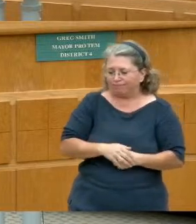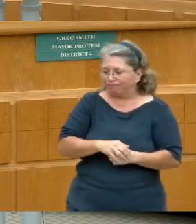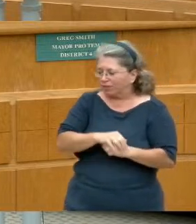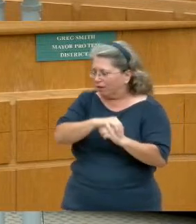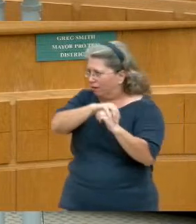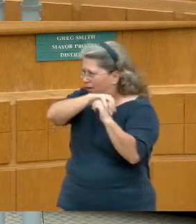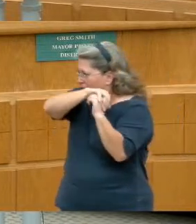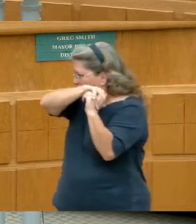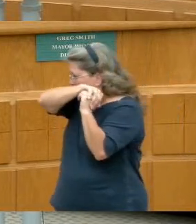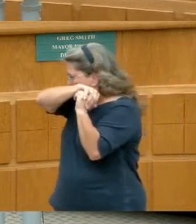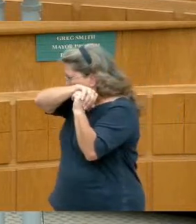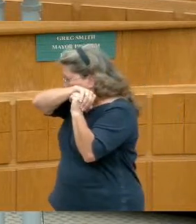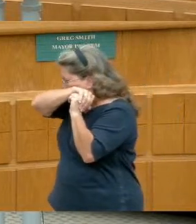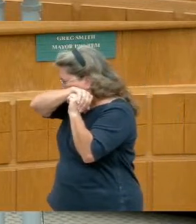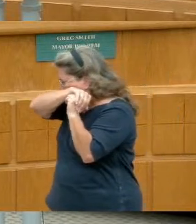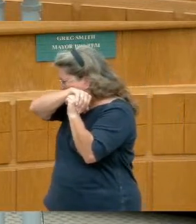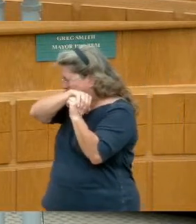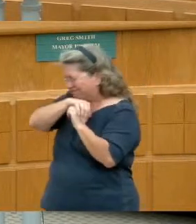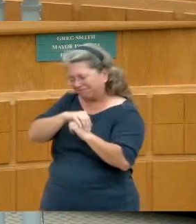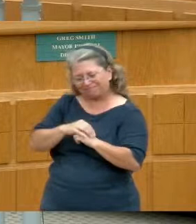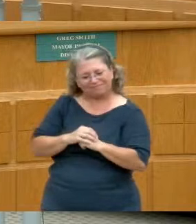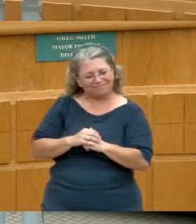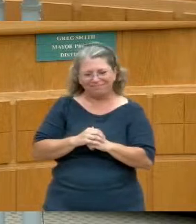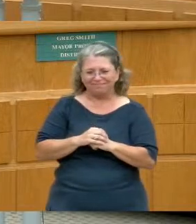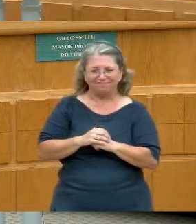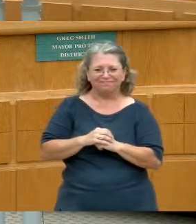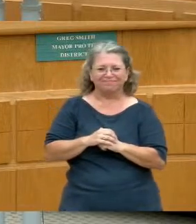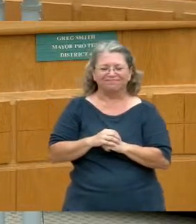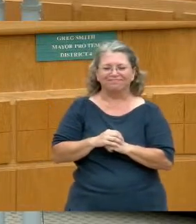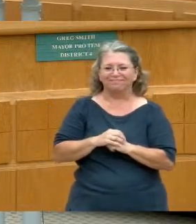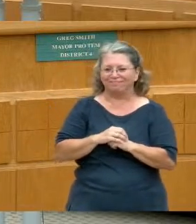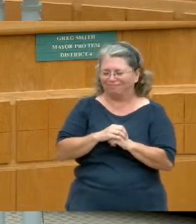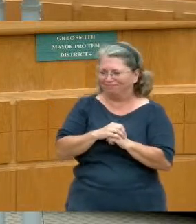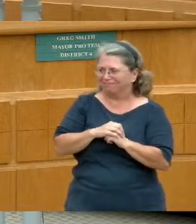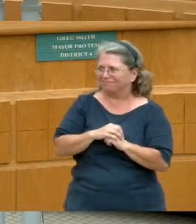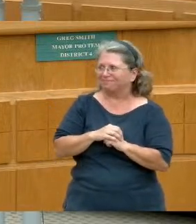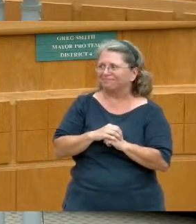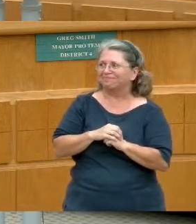labs that get jobs from doctors' offices, say to process your blood,